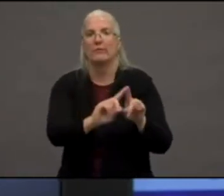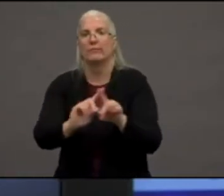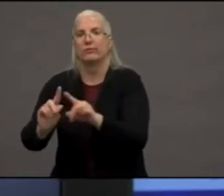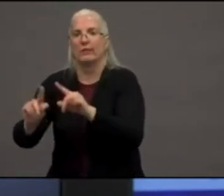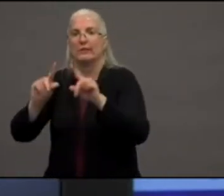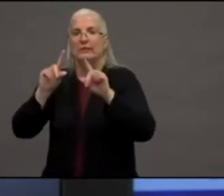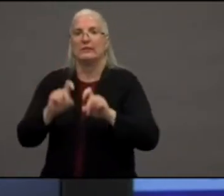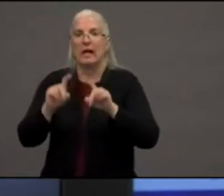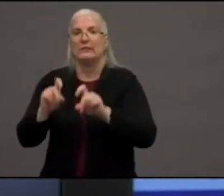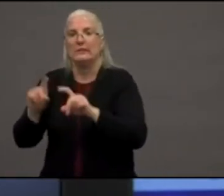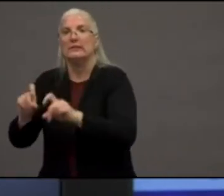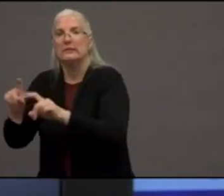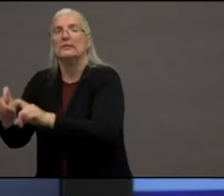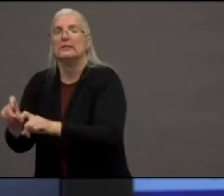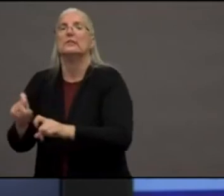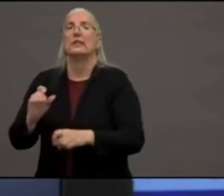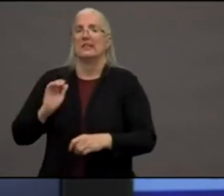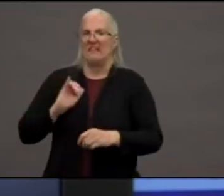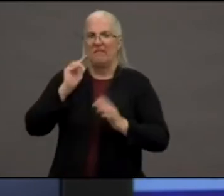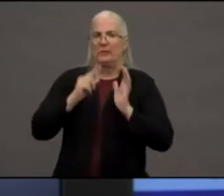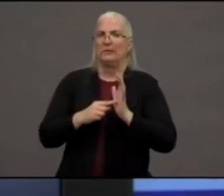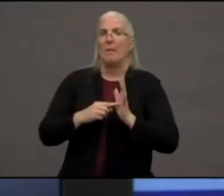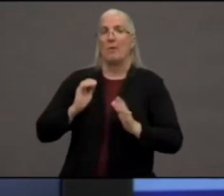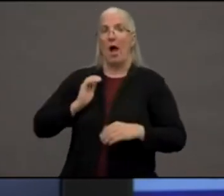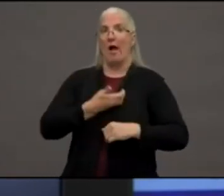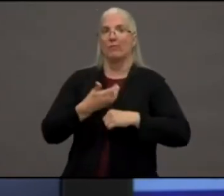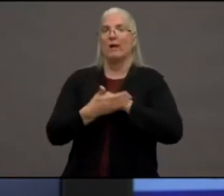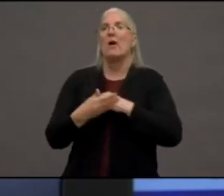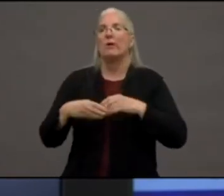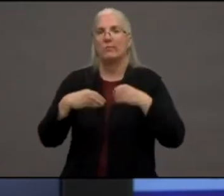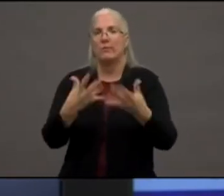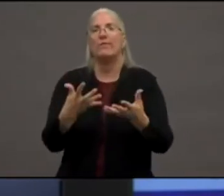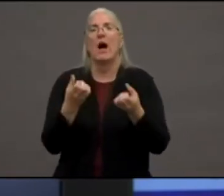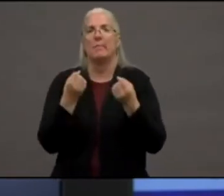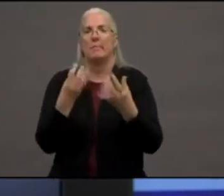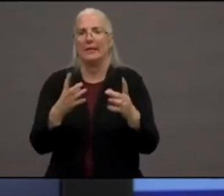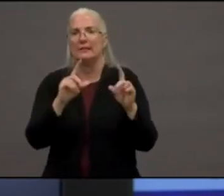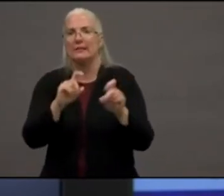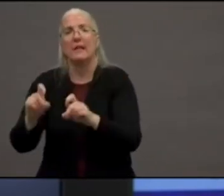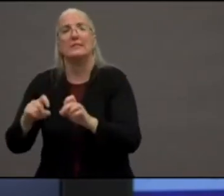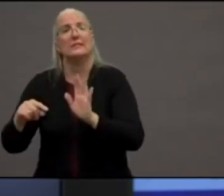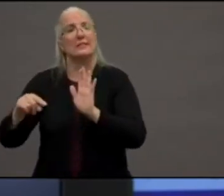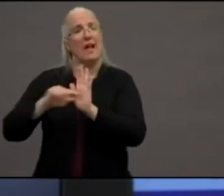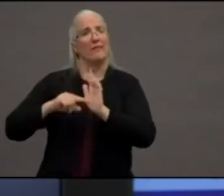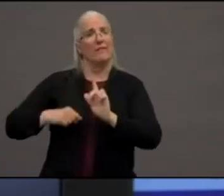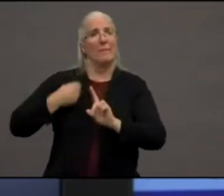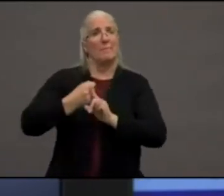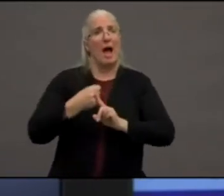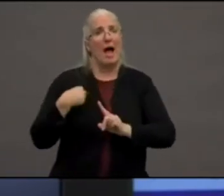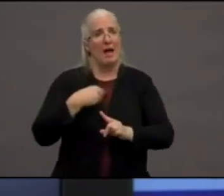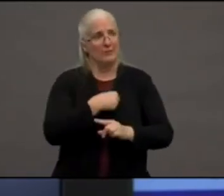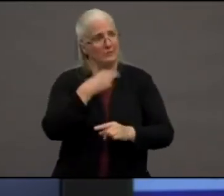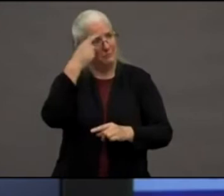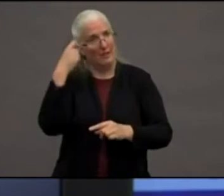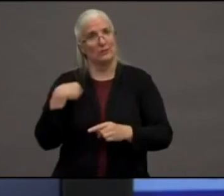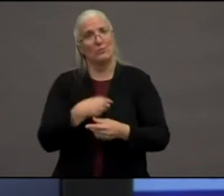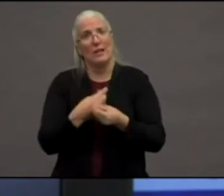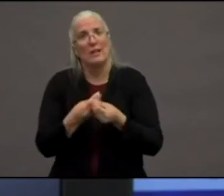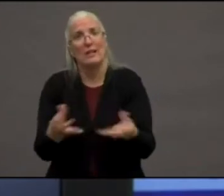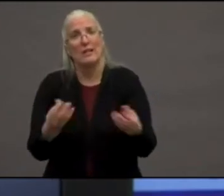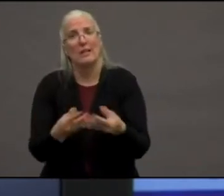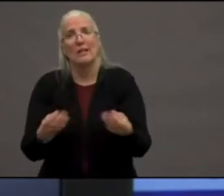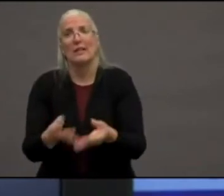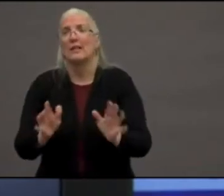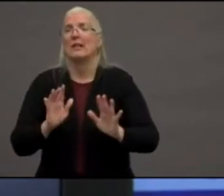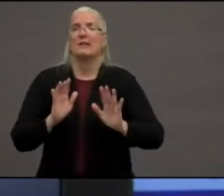Santa Clara County, it's not going to necessarily negatively impact us for the amount of positive cases. They're taking that into consideration. So because we